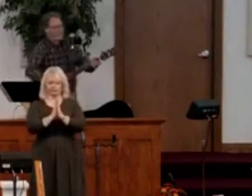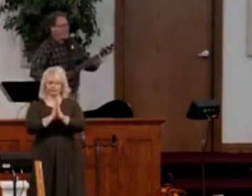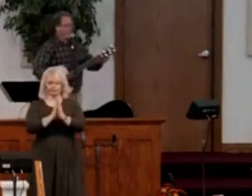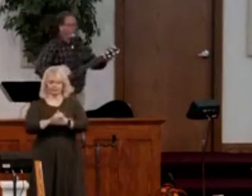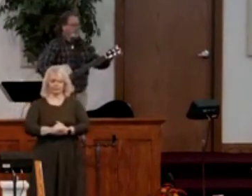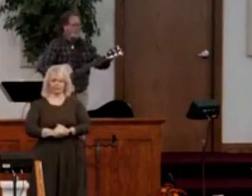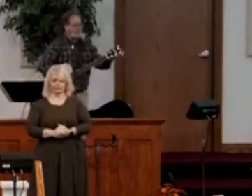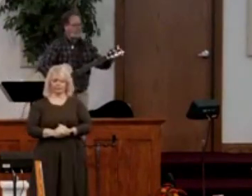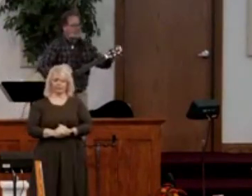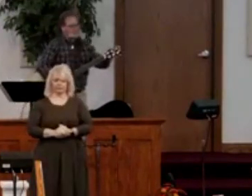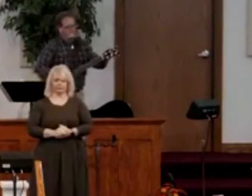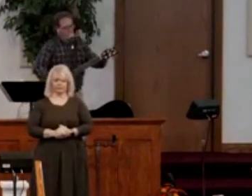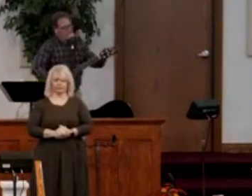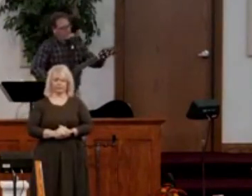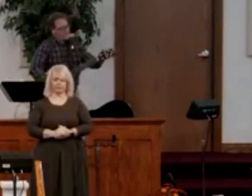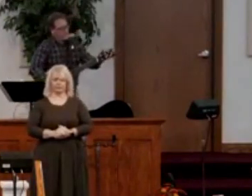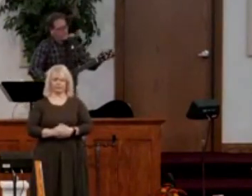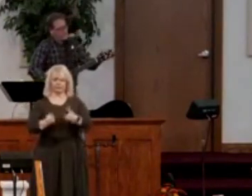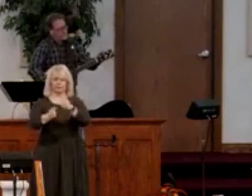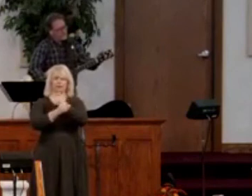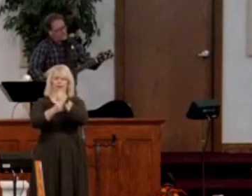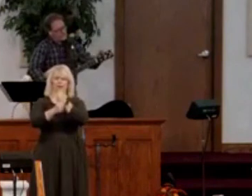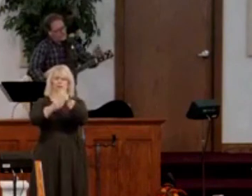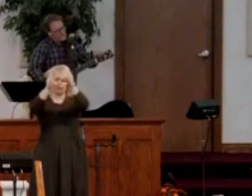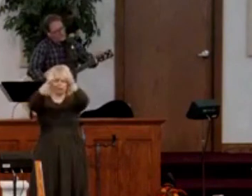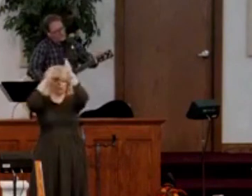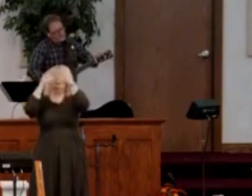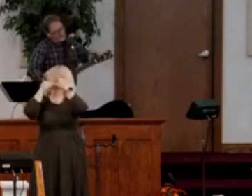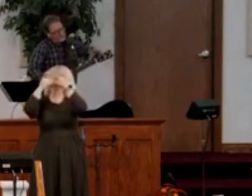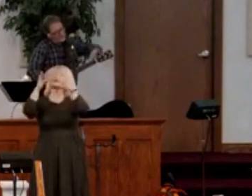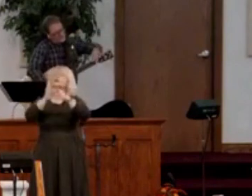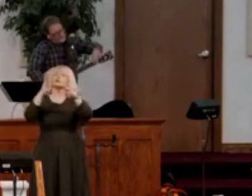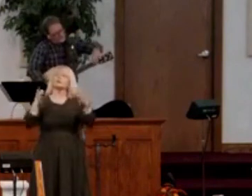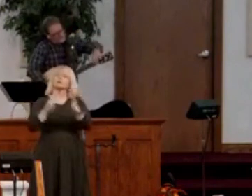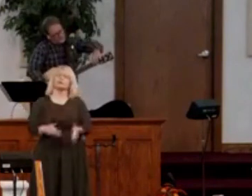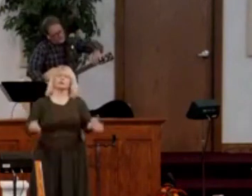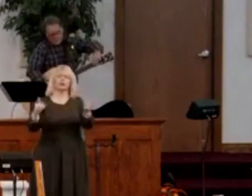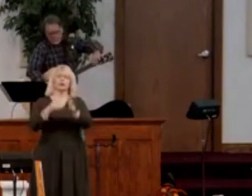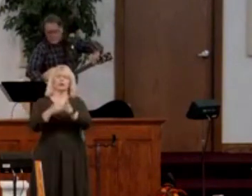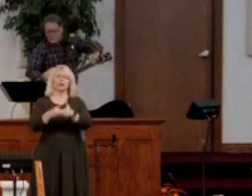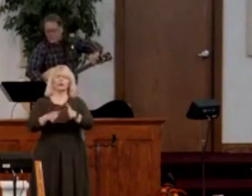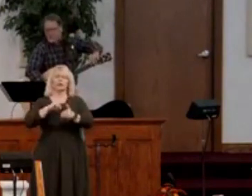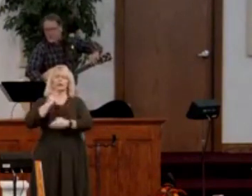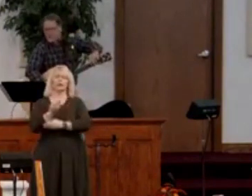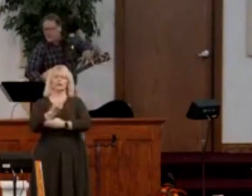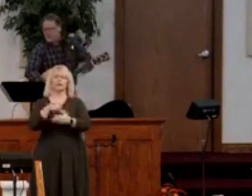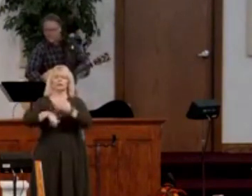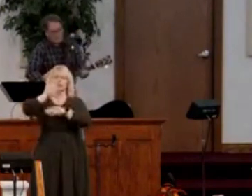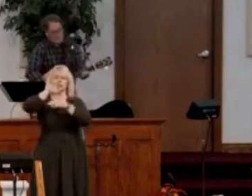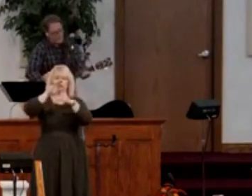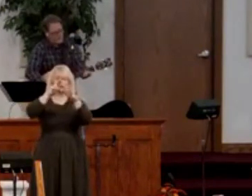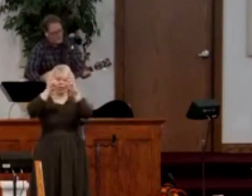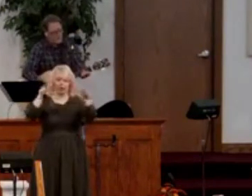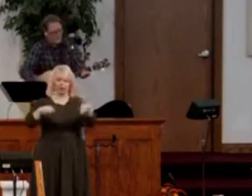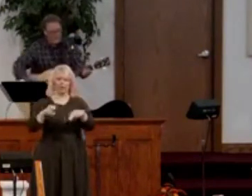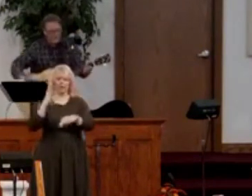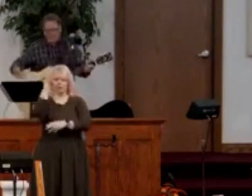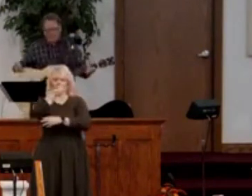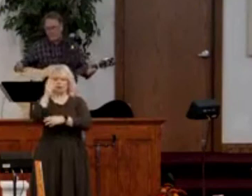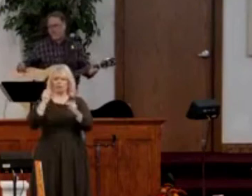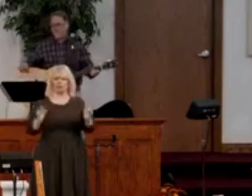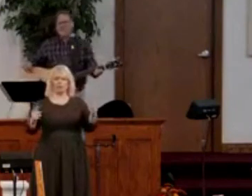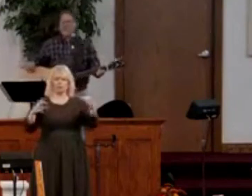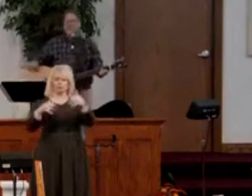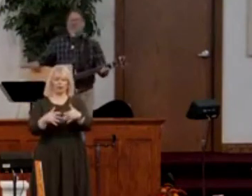dismiss. Loving, gracious Heavenly Father, thank you so much for, once again, just allowing us to be in your house. What a beautiful, beautiful crowd we